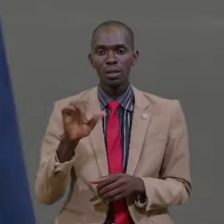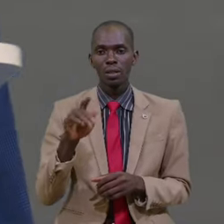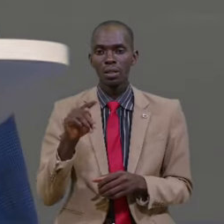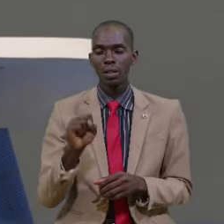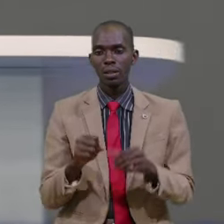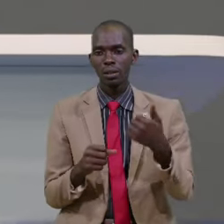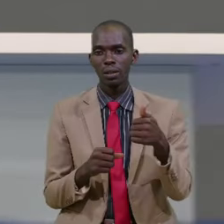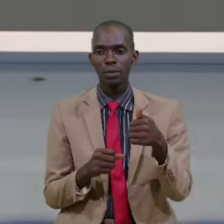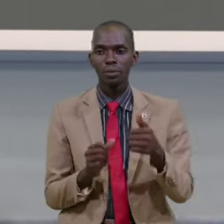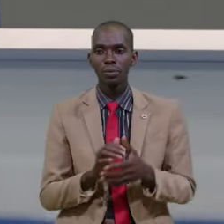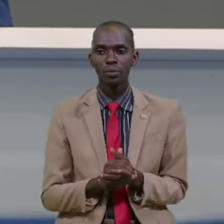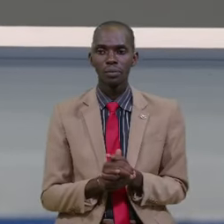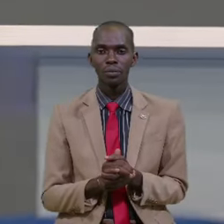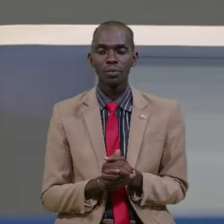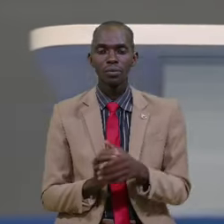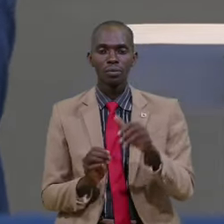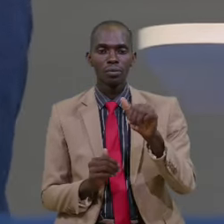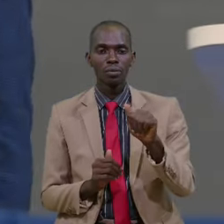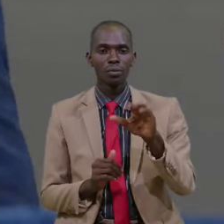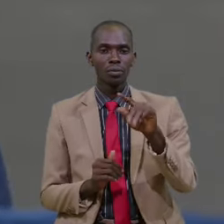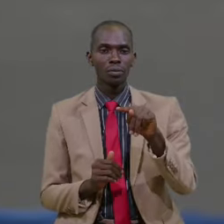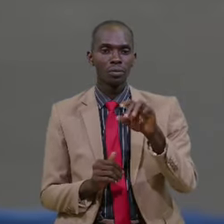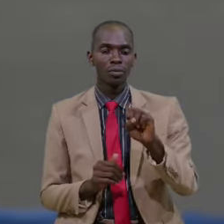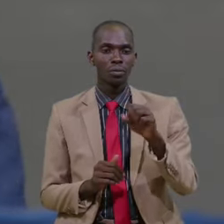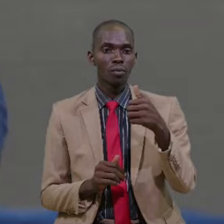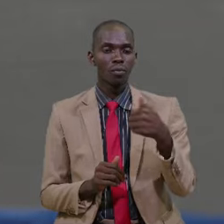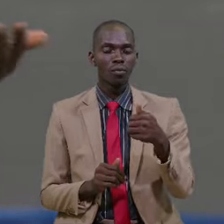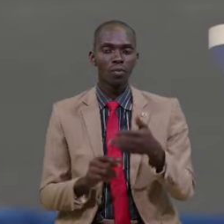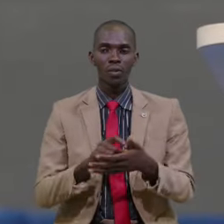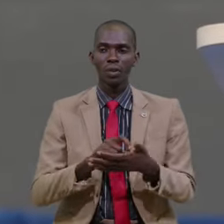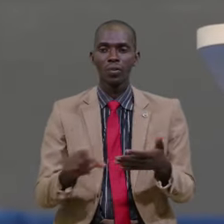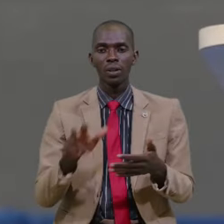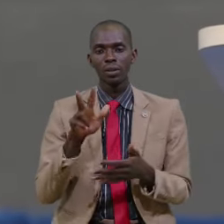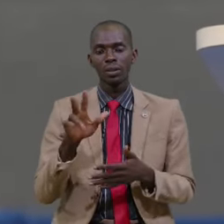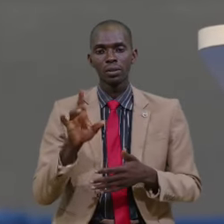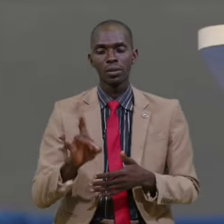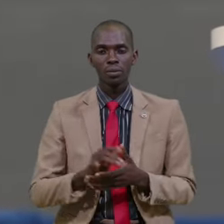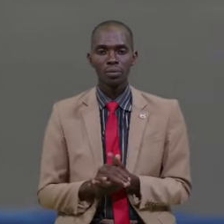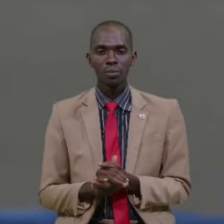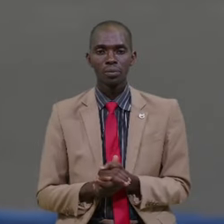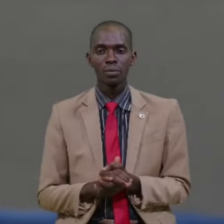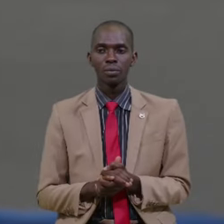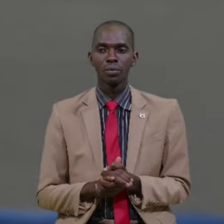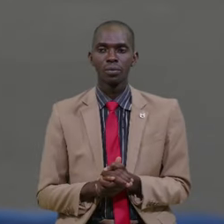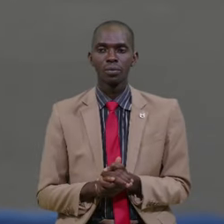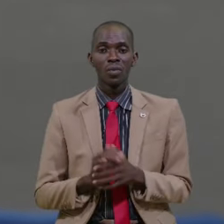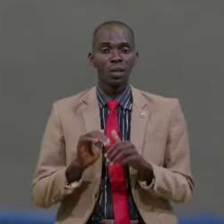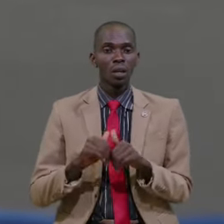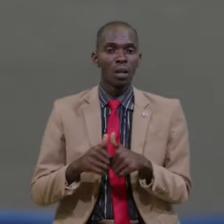10, verse 38. Acts chapter 10, verse 38. How